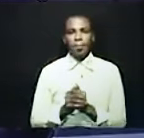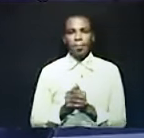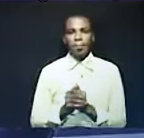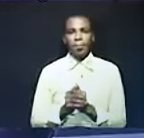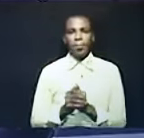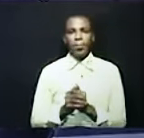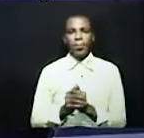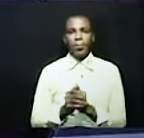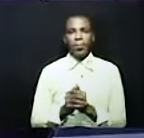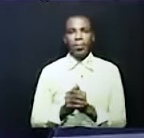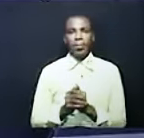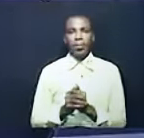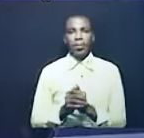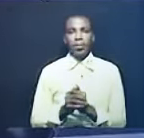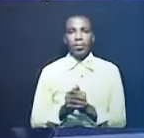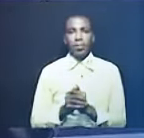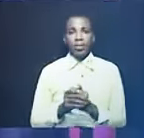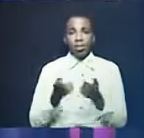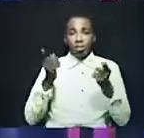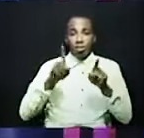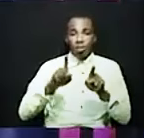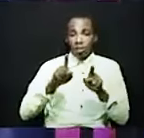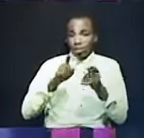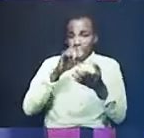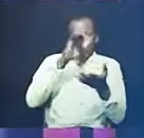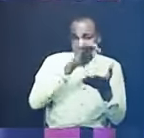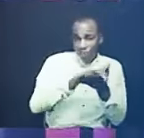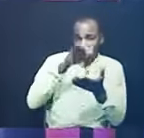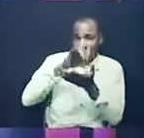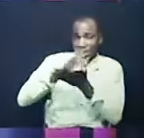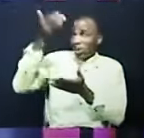It guarantees real